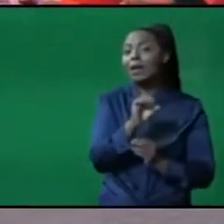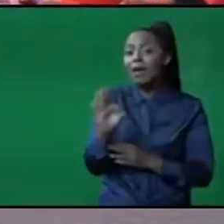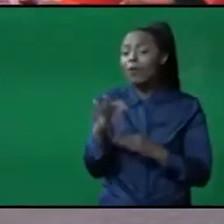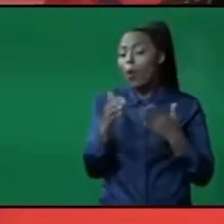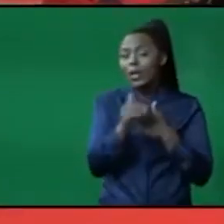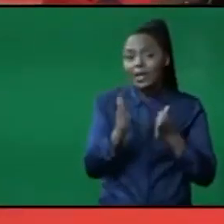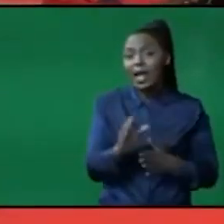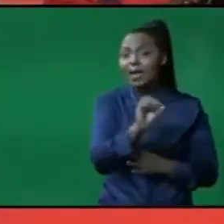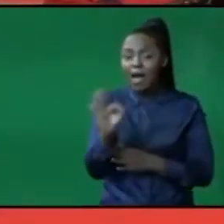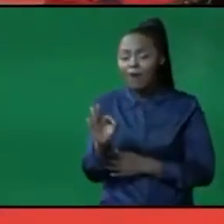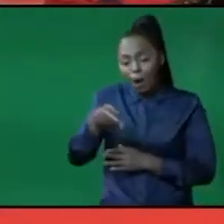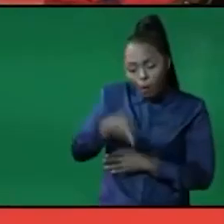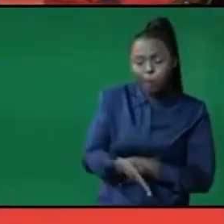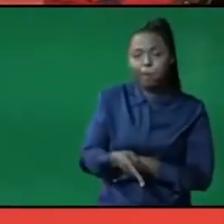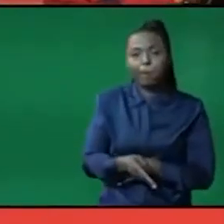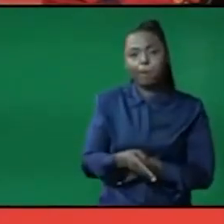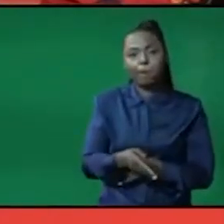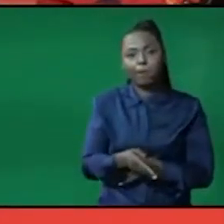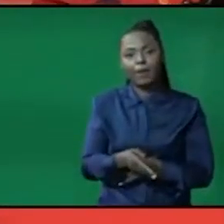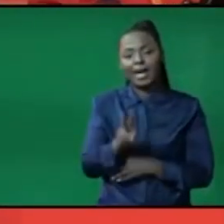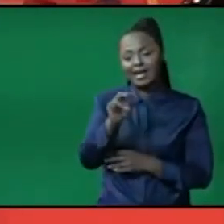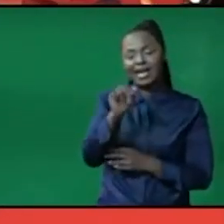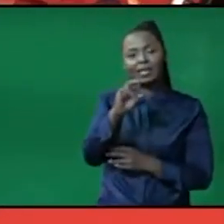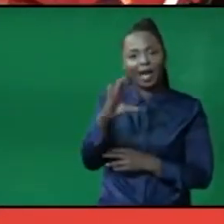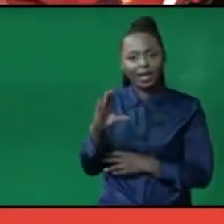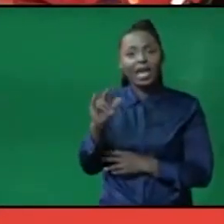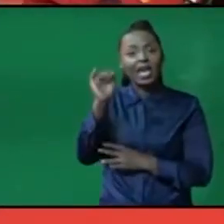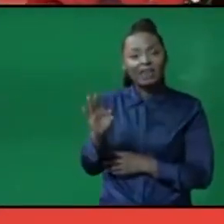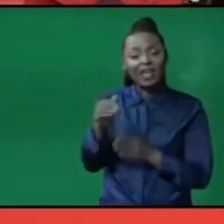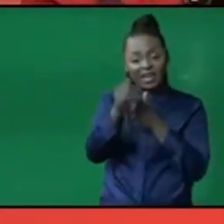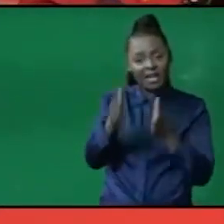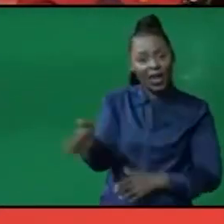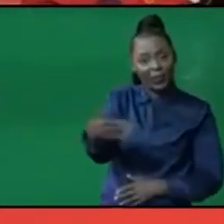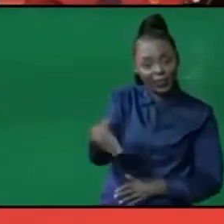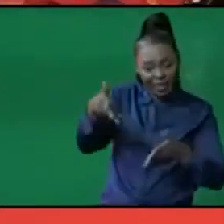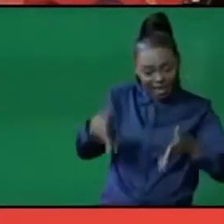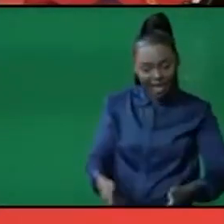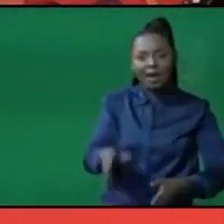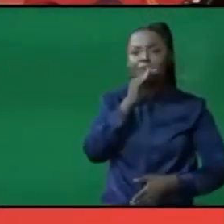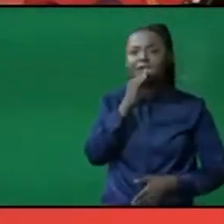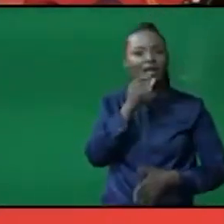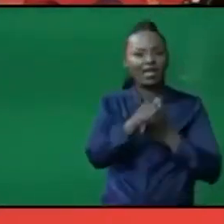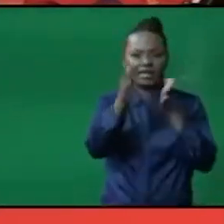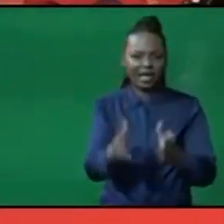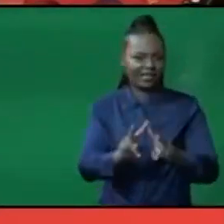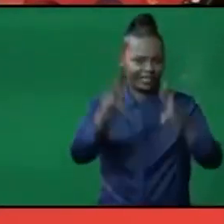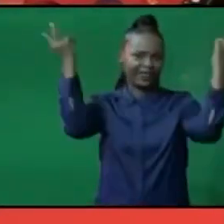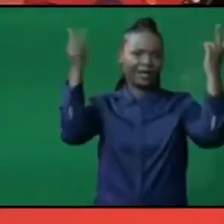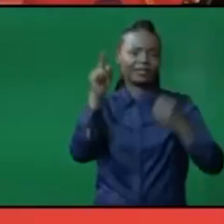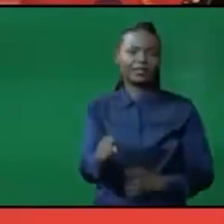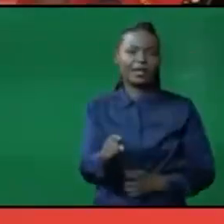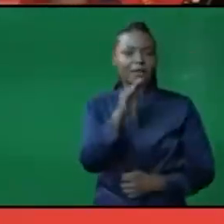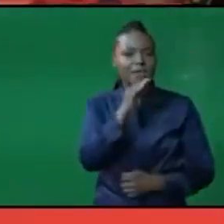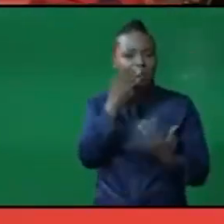EFF who's not here in Nazareth. If they are not here, they are not leaders of the EFF. You must